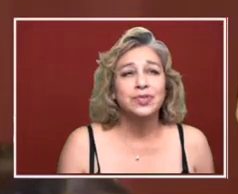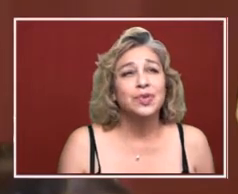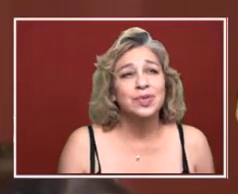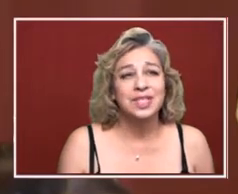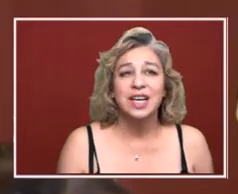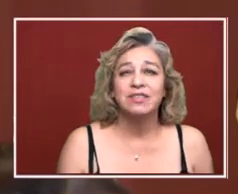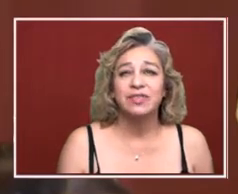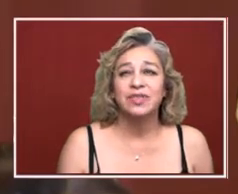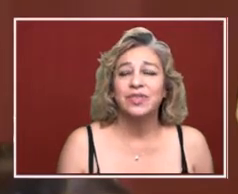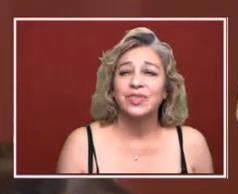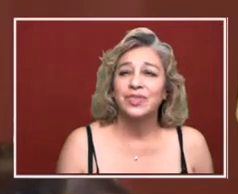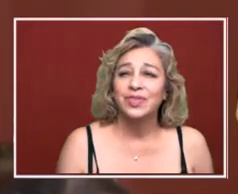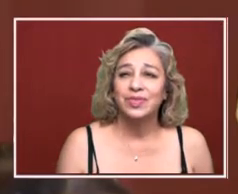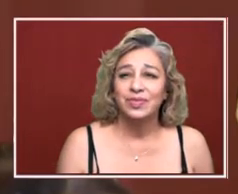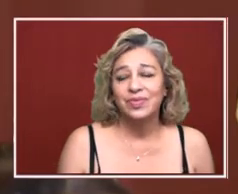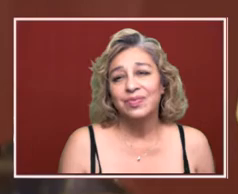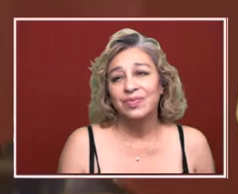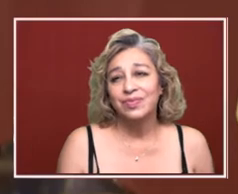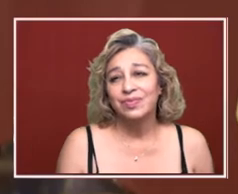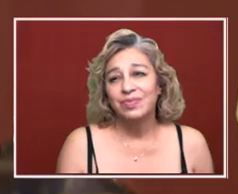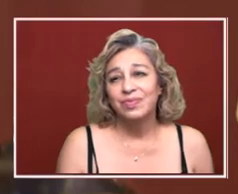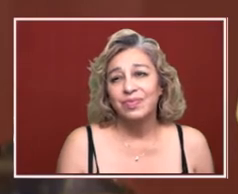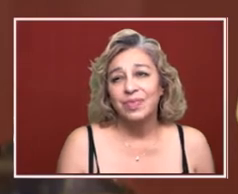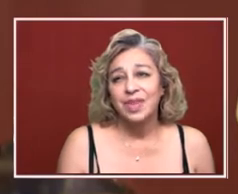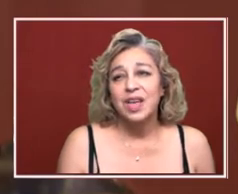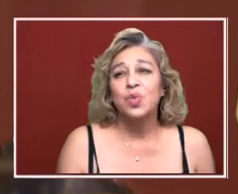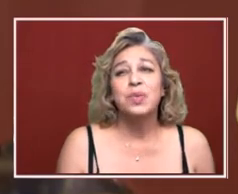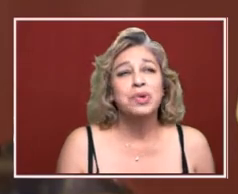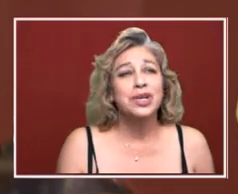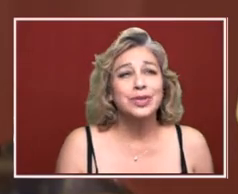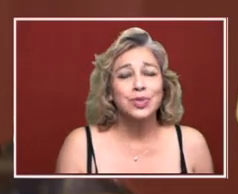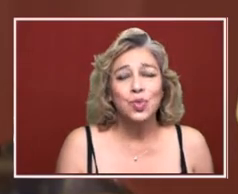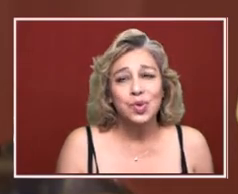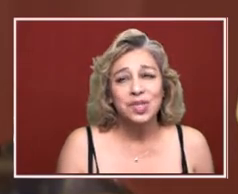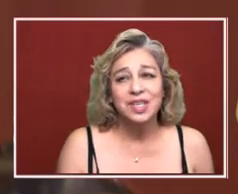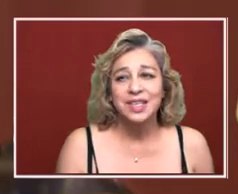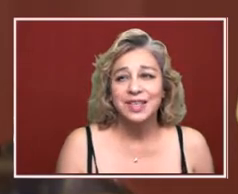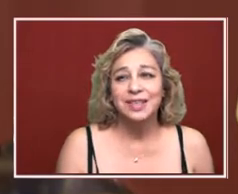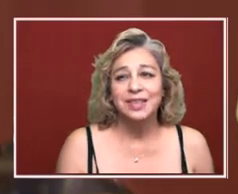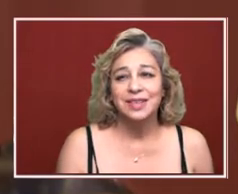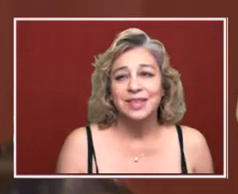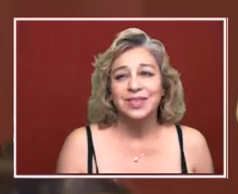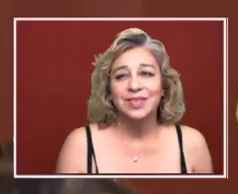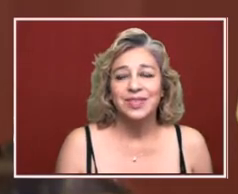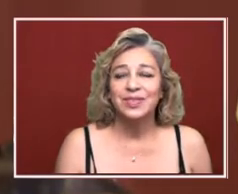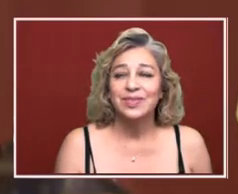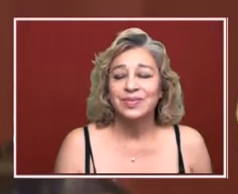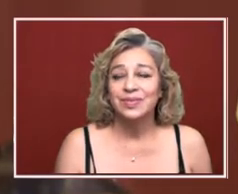produce foodstuff. Se produce madera. We produce wood.